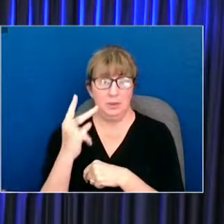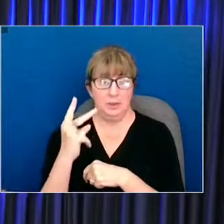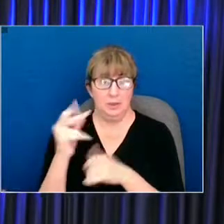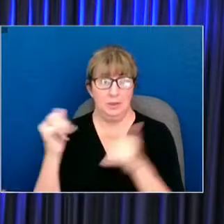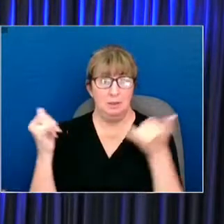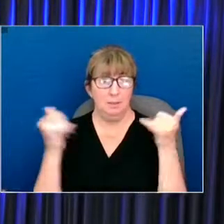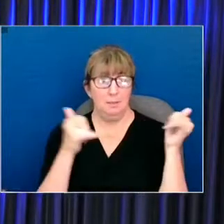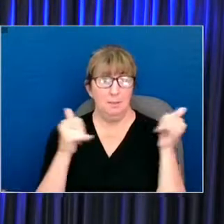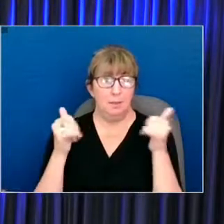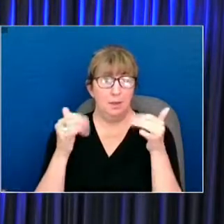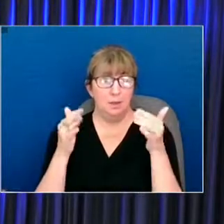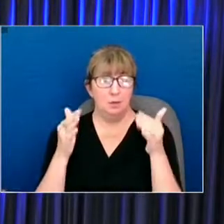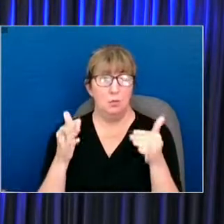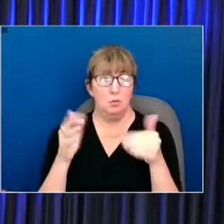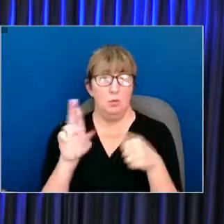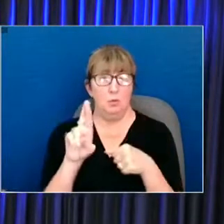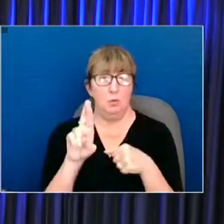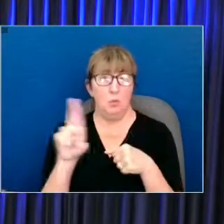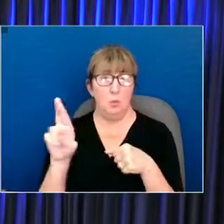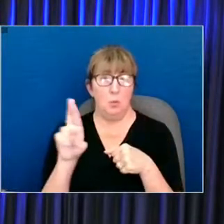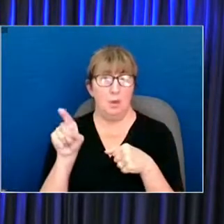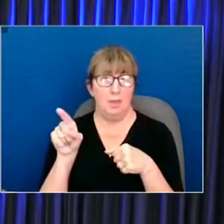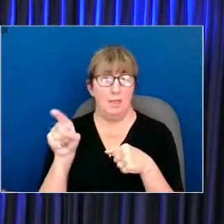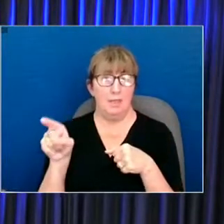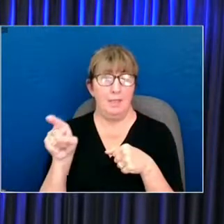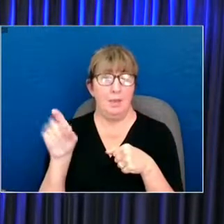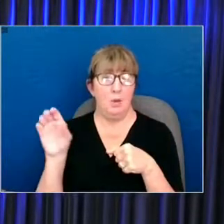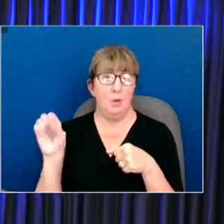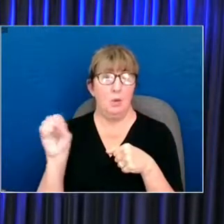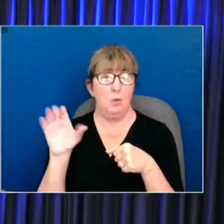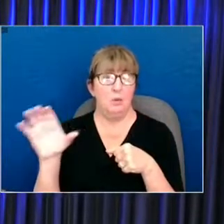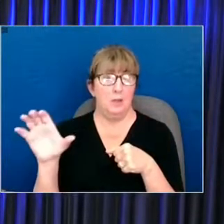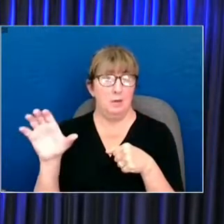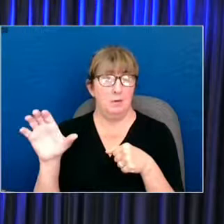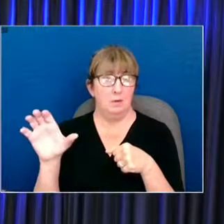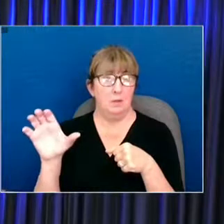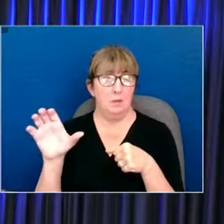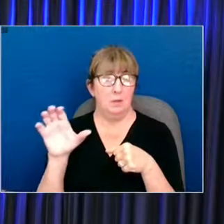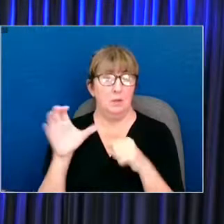and then on the right side you see the Orange County COVID-19 dashboard.